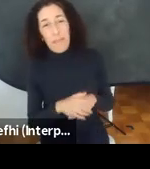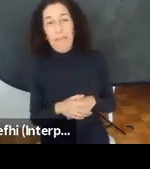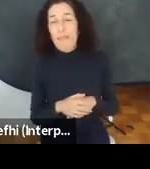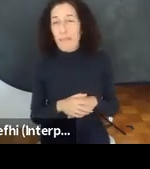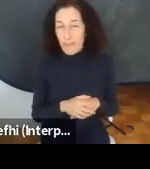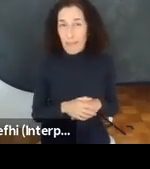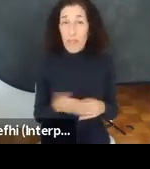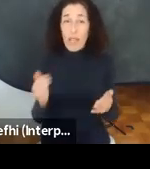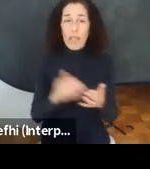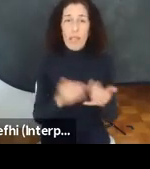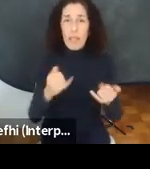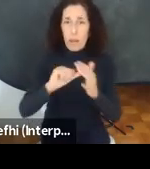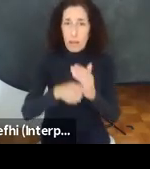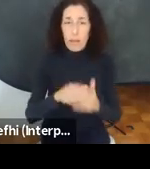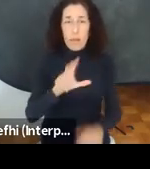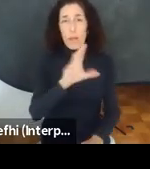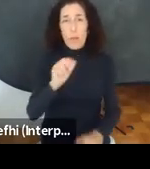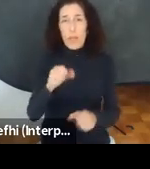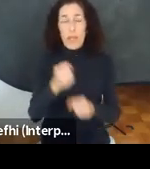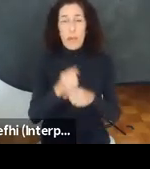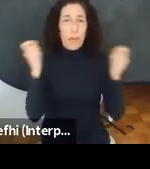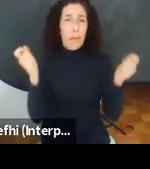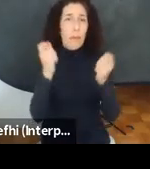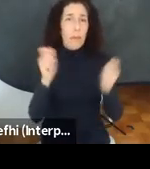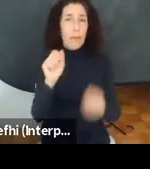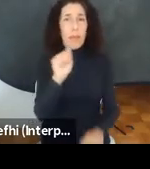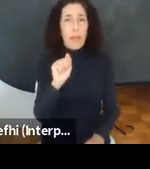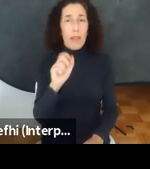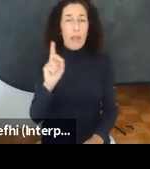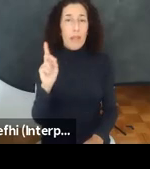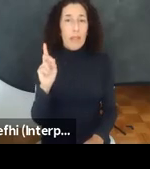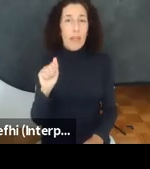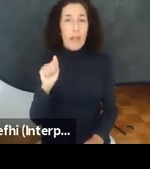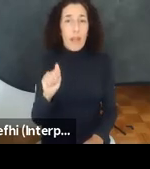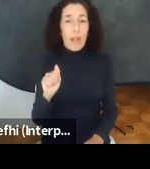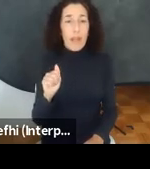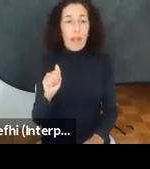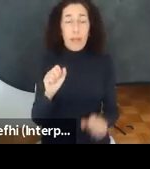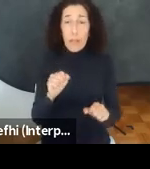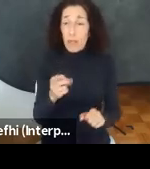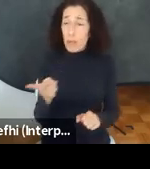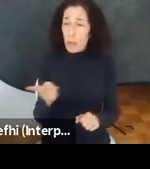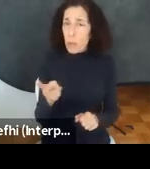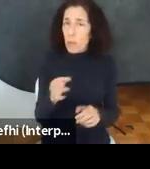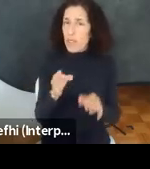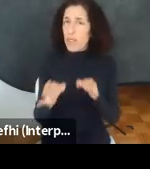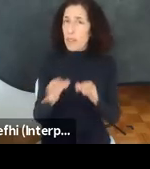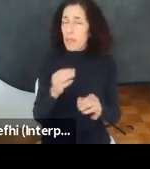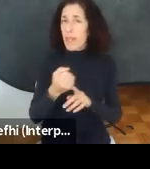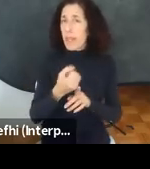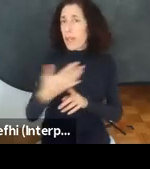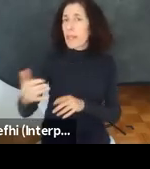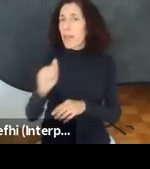30th anniversary of the ADA. If you had to put it in your own words, what do you think the ADA has meant to people with